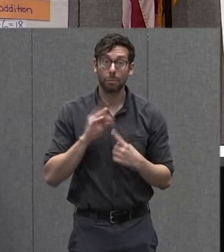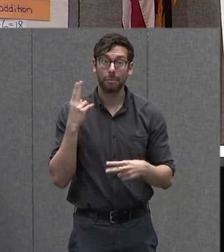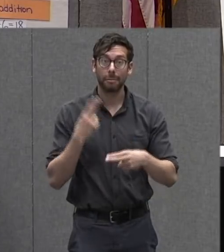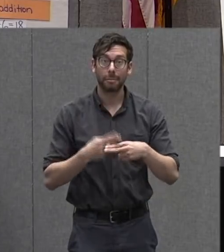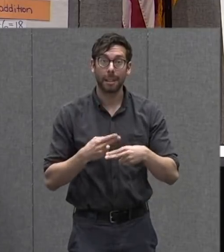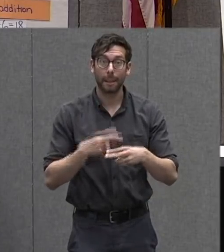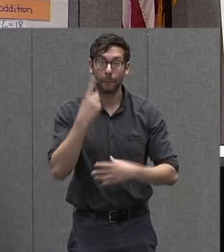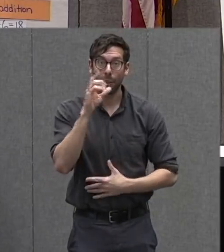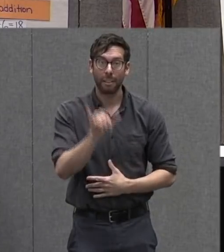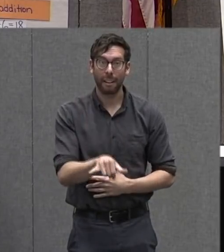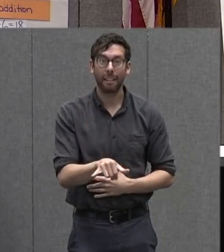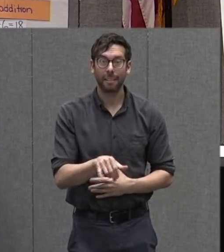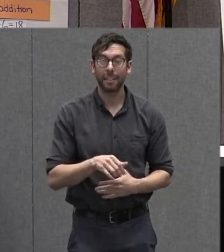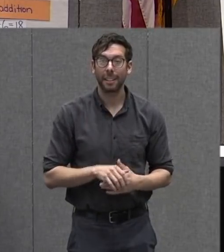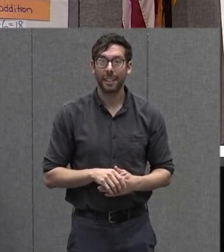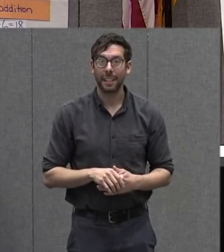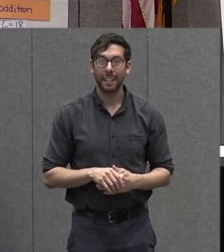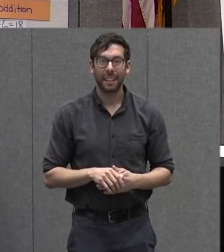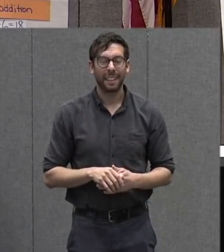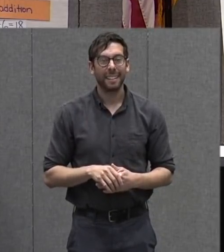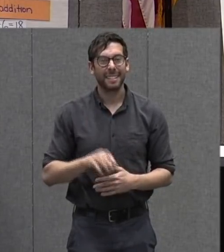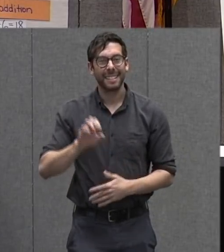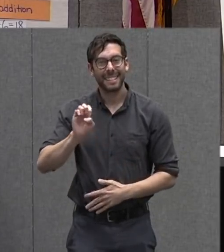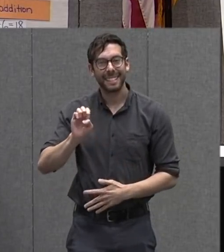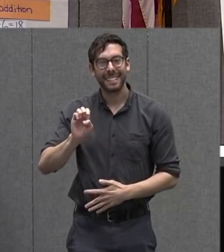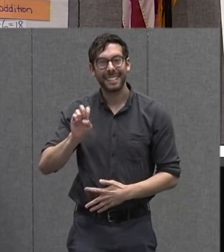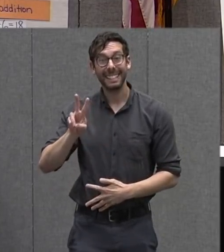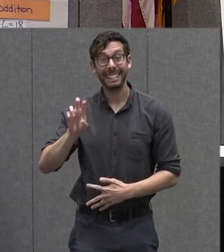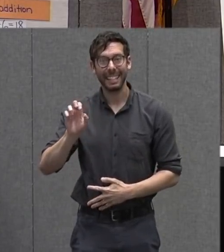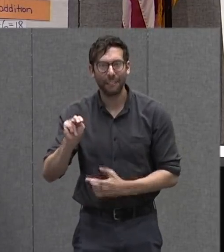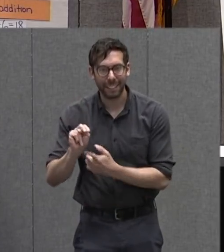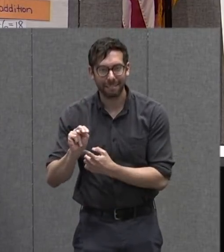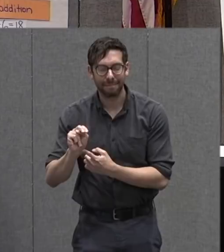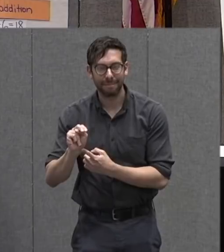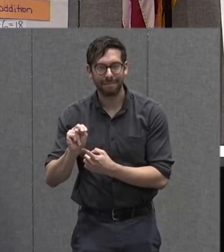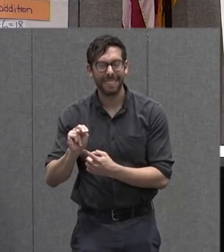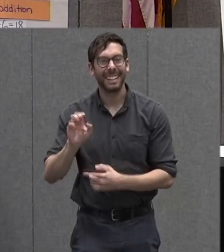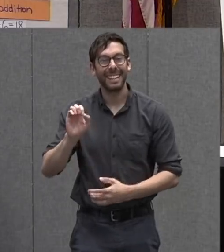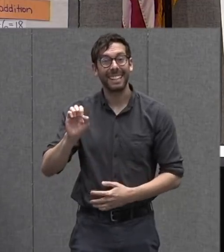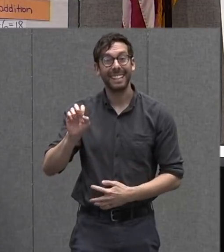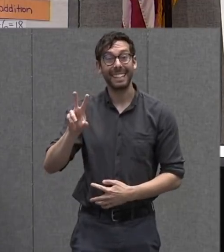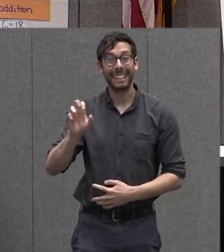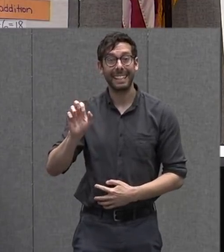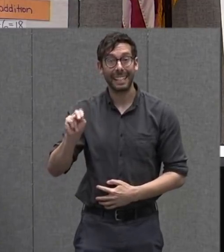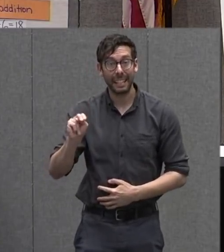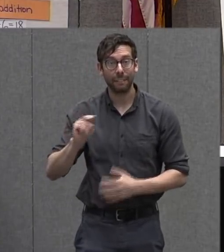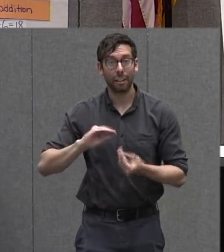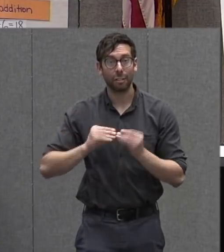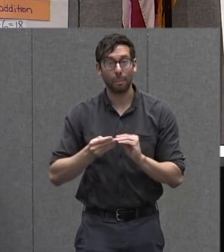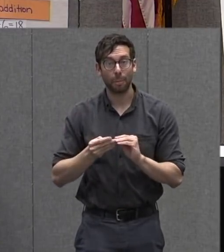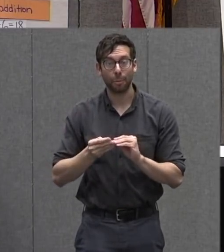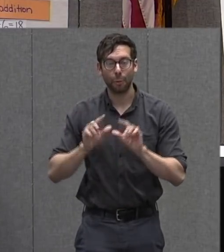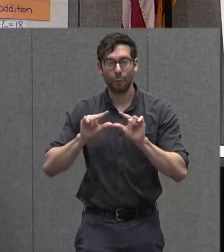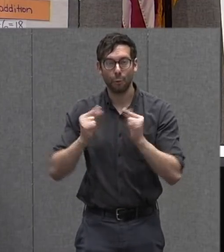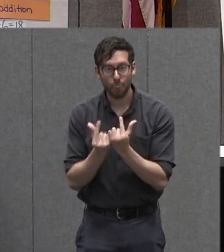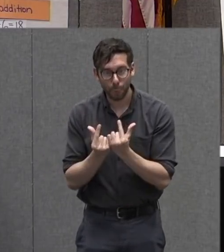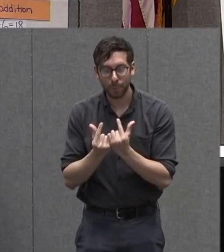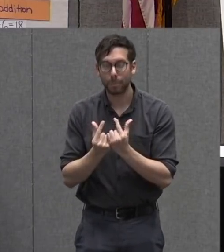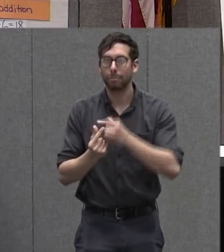lot in second grade. We have an even number of groups of 5 because every group of 5 has a match or a